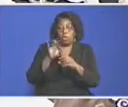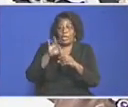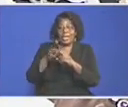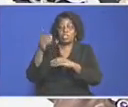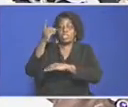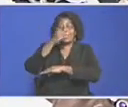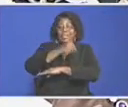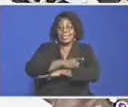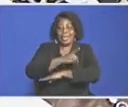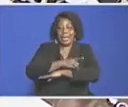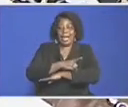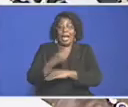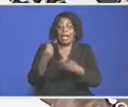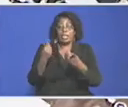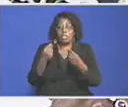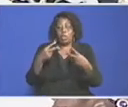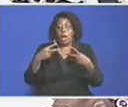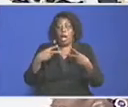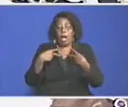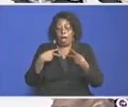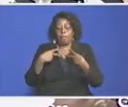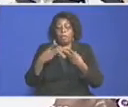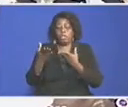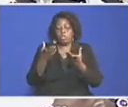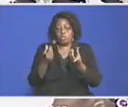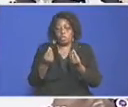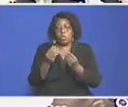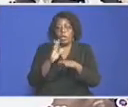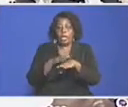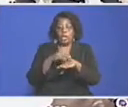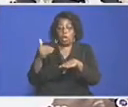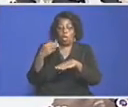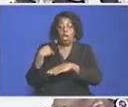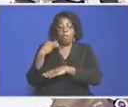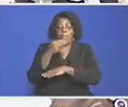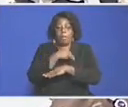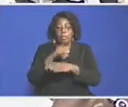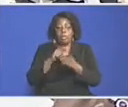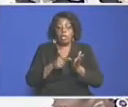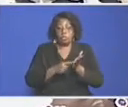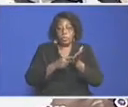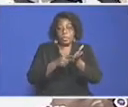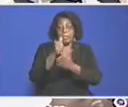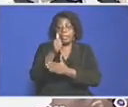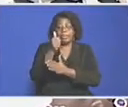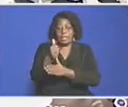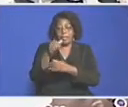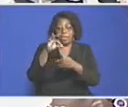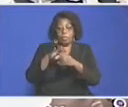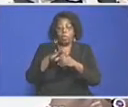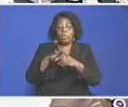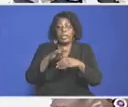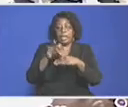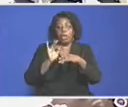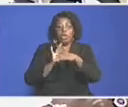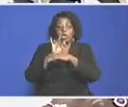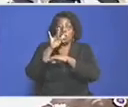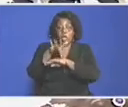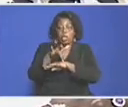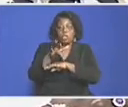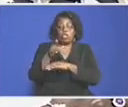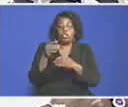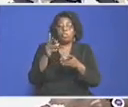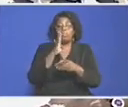Election Day, as they do have a service to render. He called on members of the media to present themselves at polling stations early to